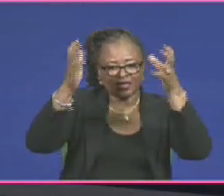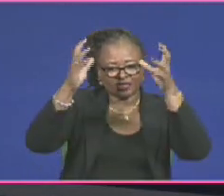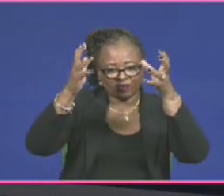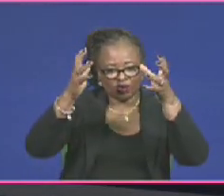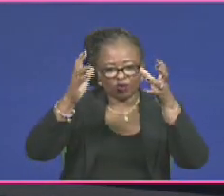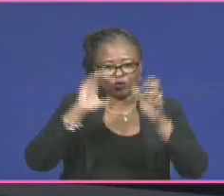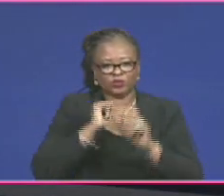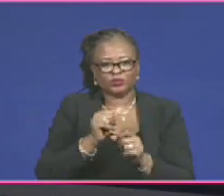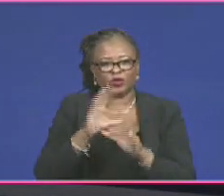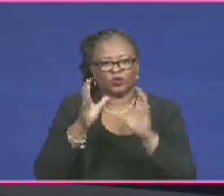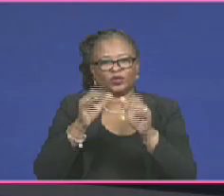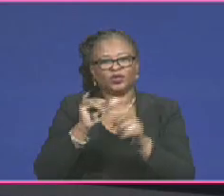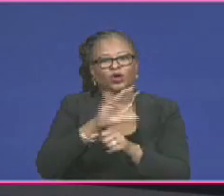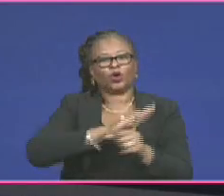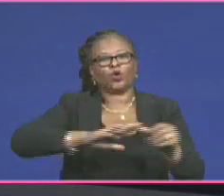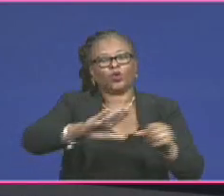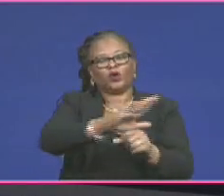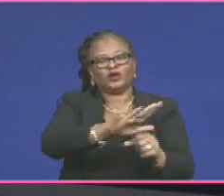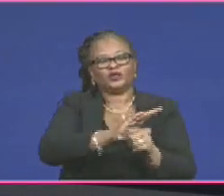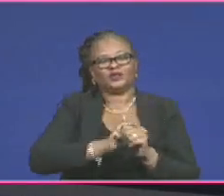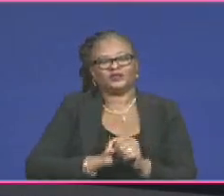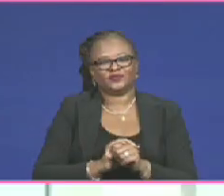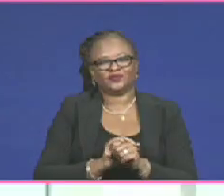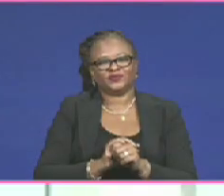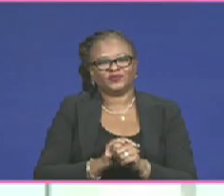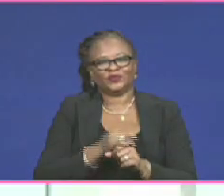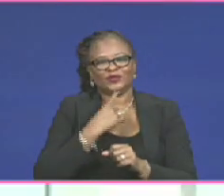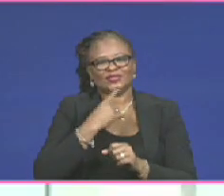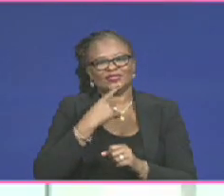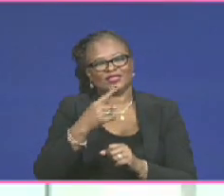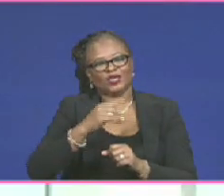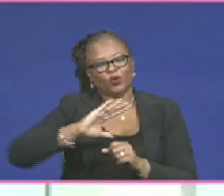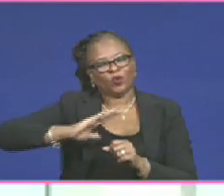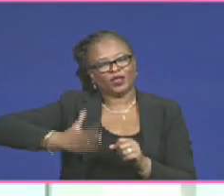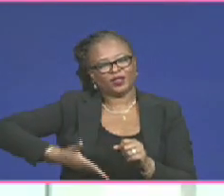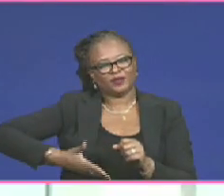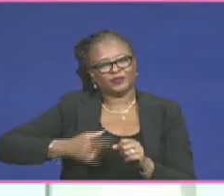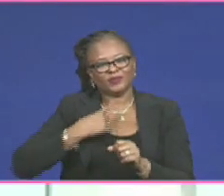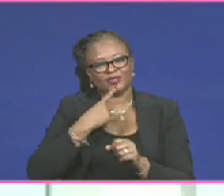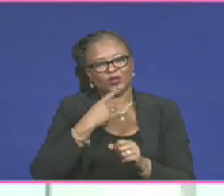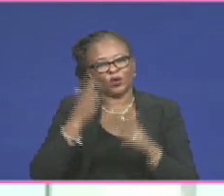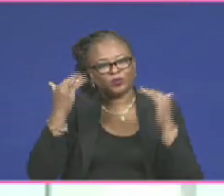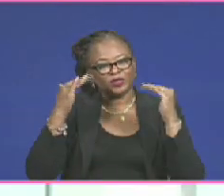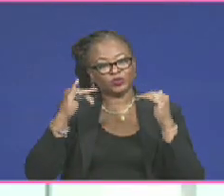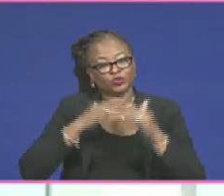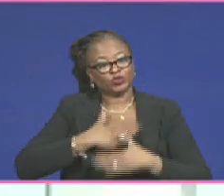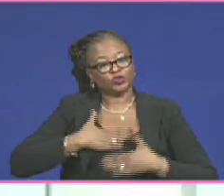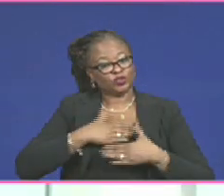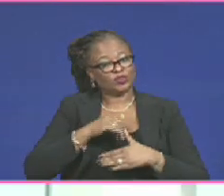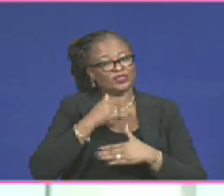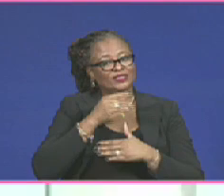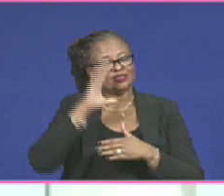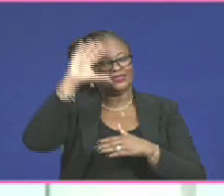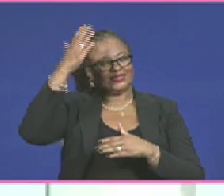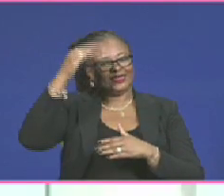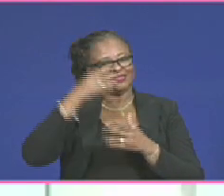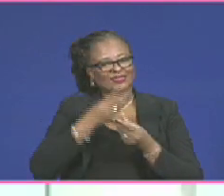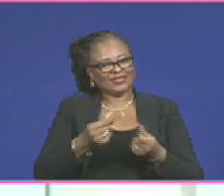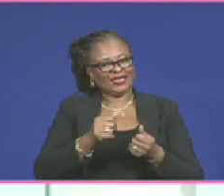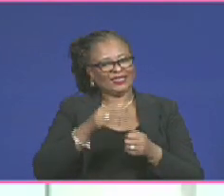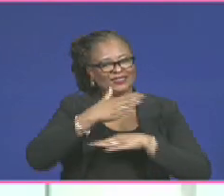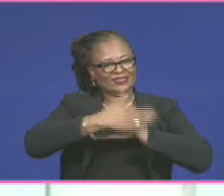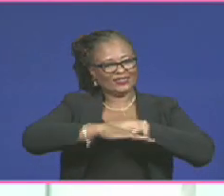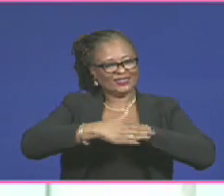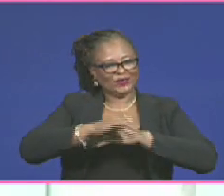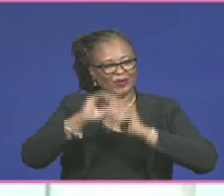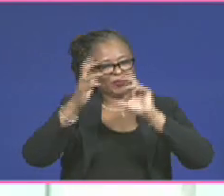which will be holding court. We want to say welcome, and we hope that you enjoy the sunshine and the sea. while you are